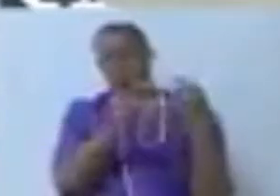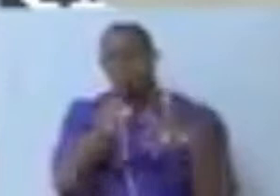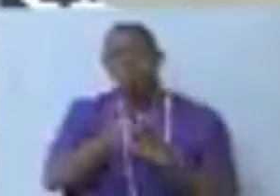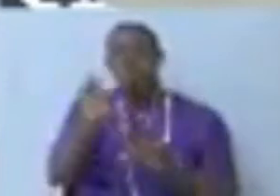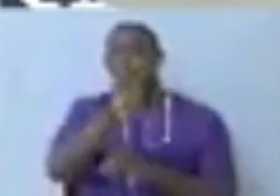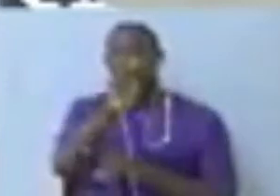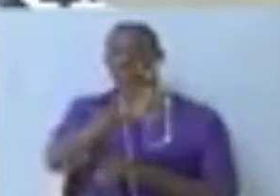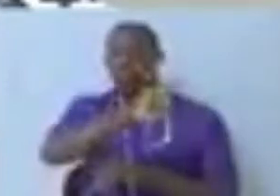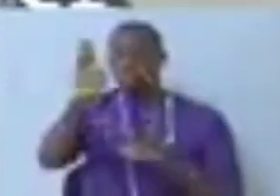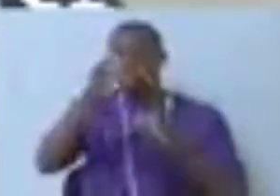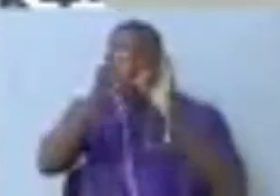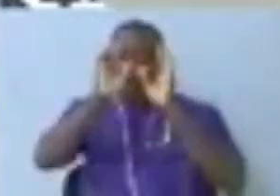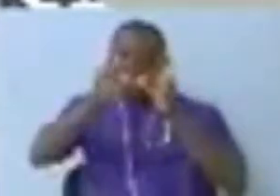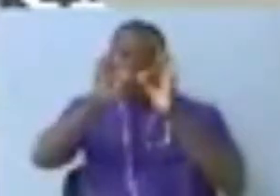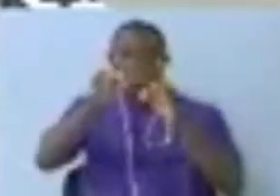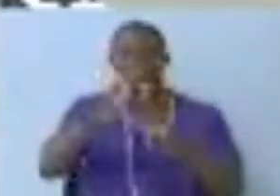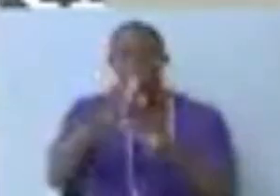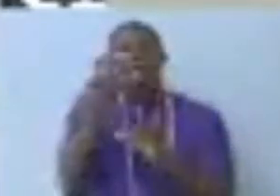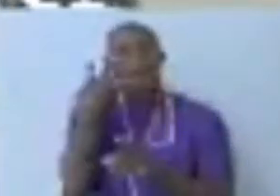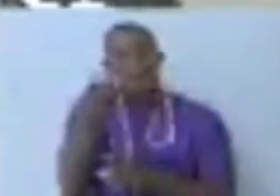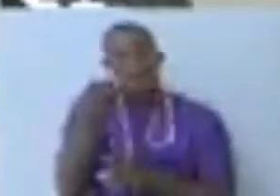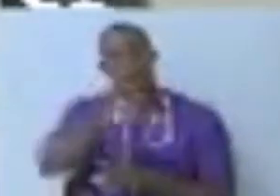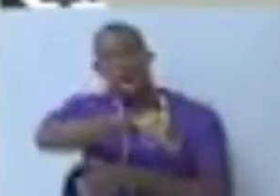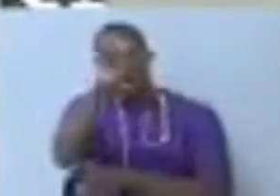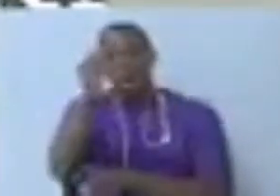not explained is how and when.